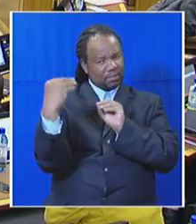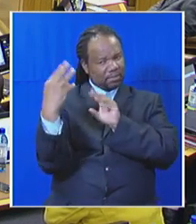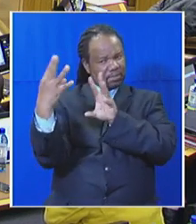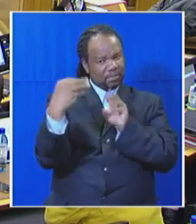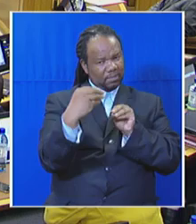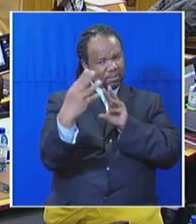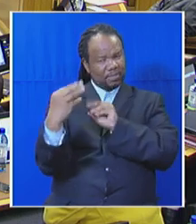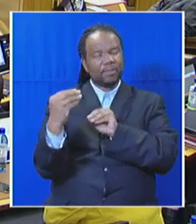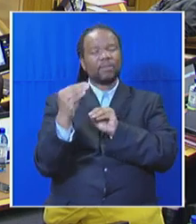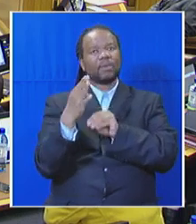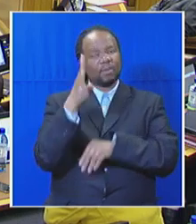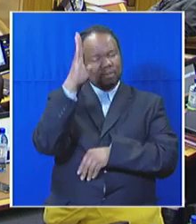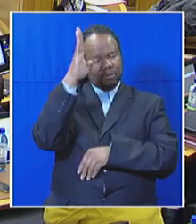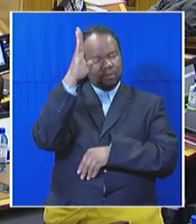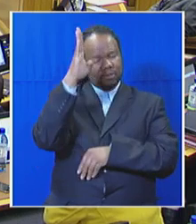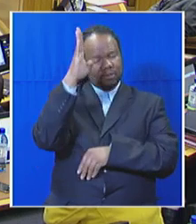Honorable Speaker.